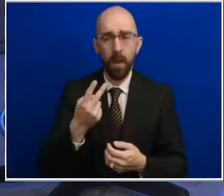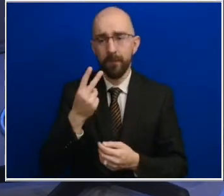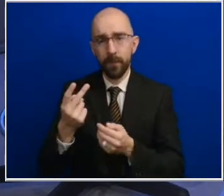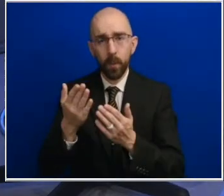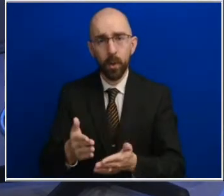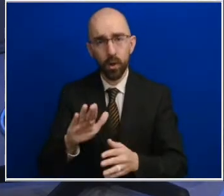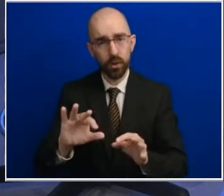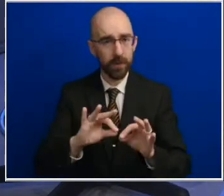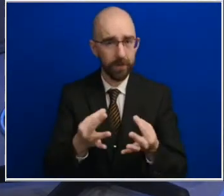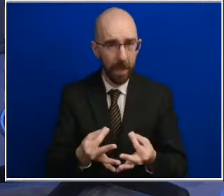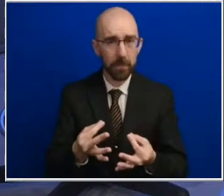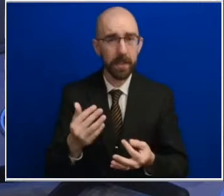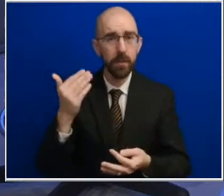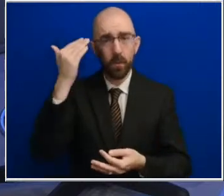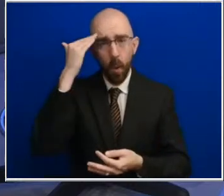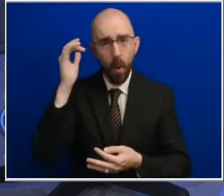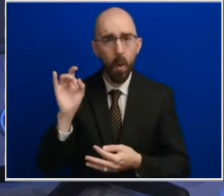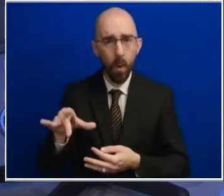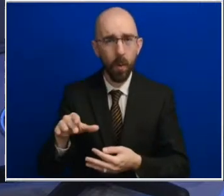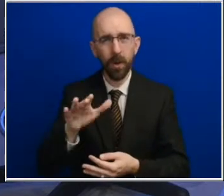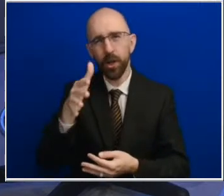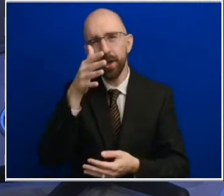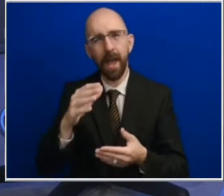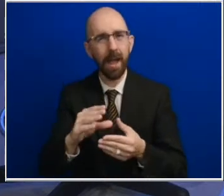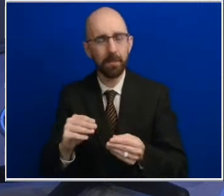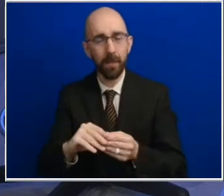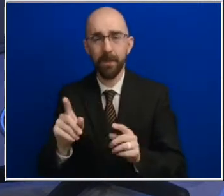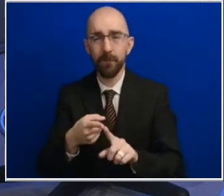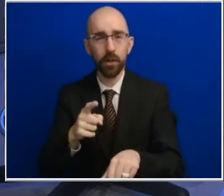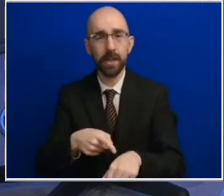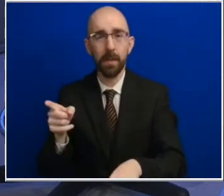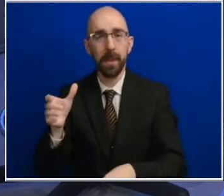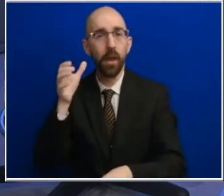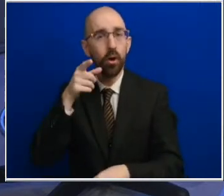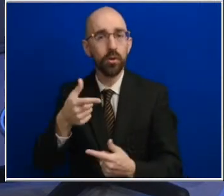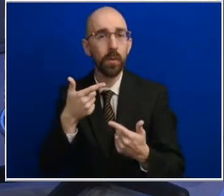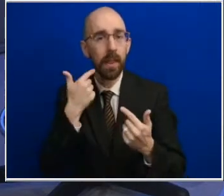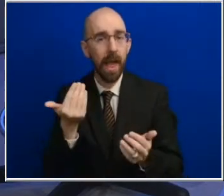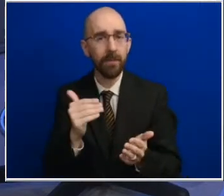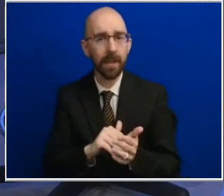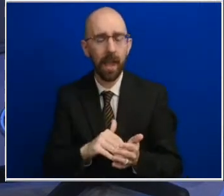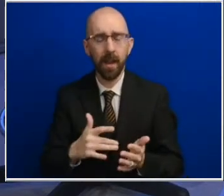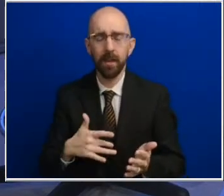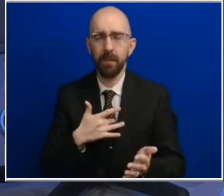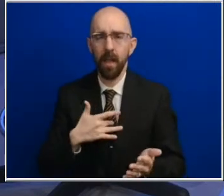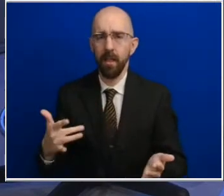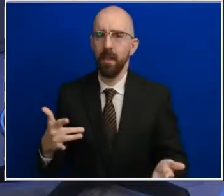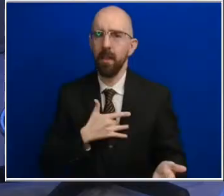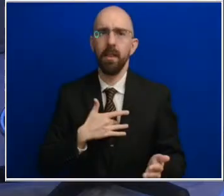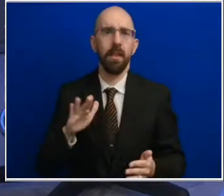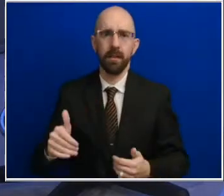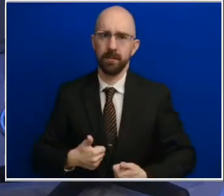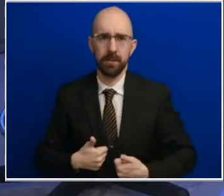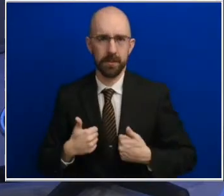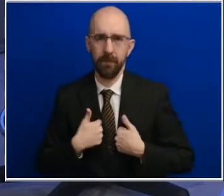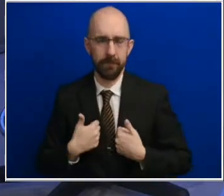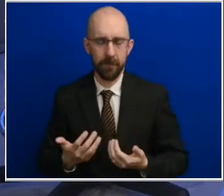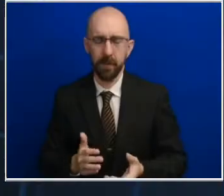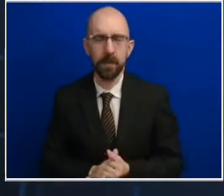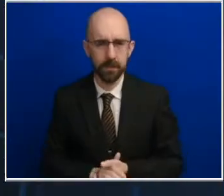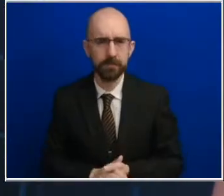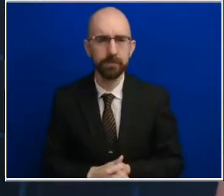said the first time he heard you laugh again was one of the best parts of his life.